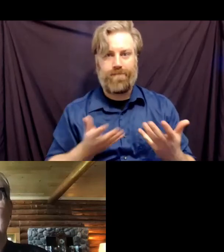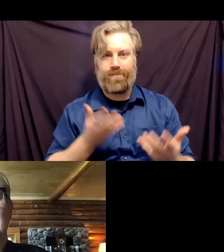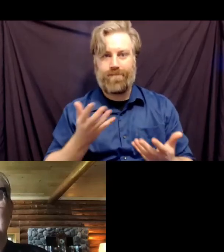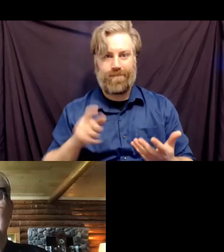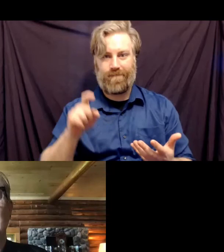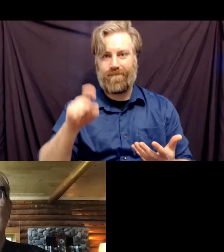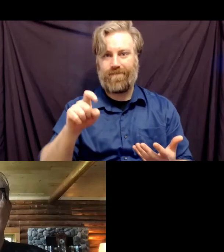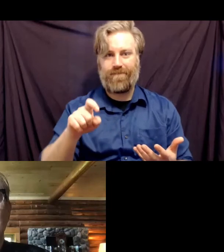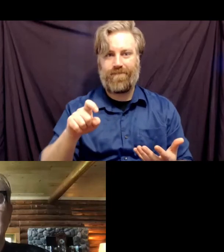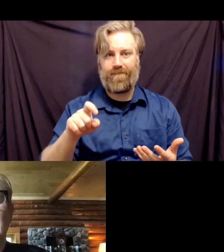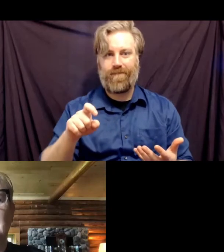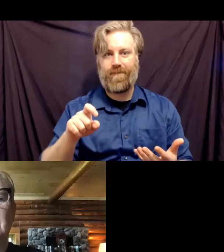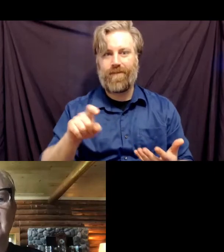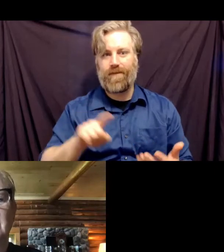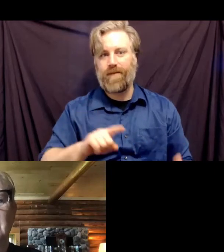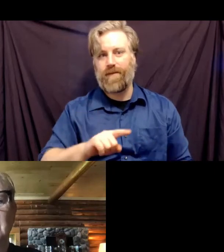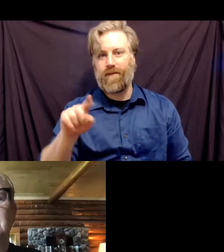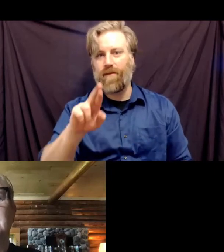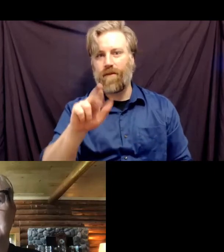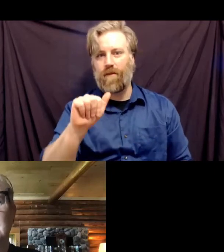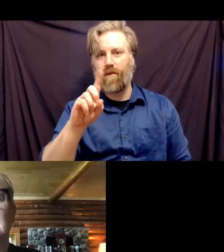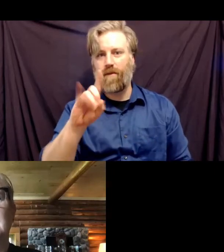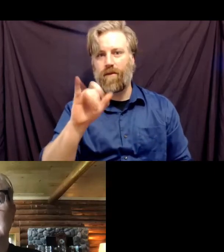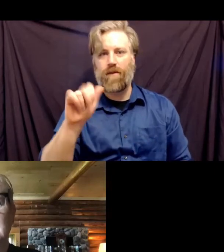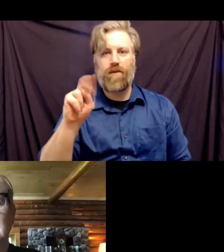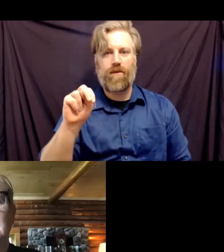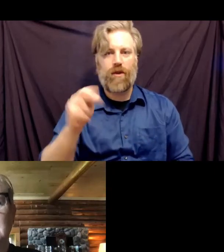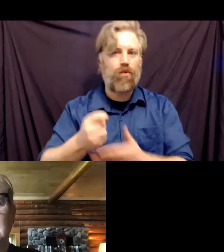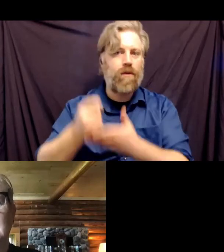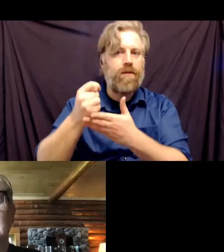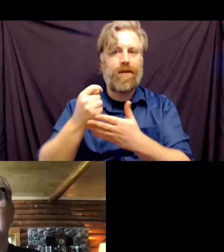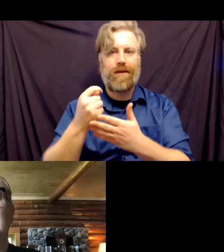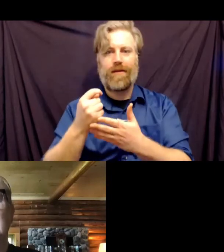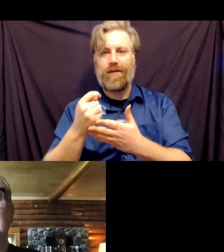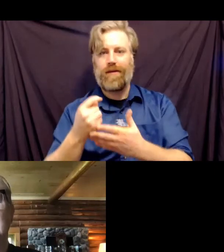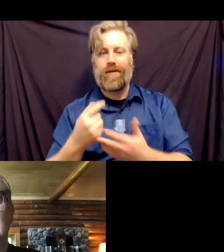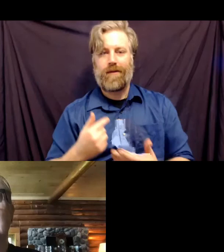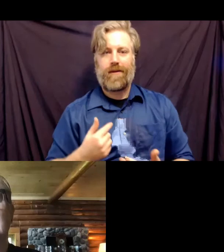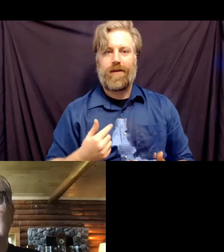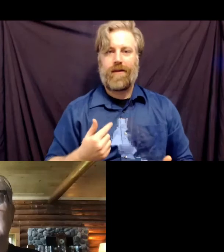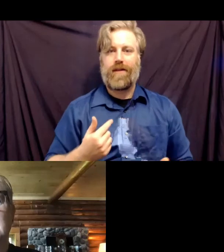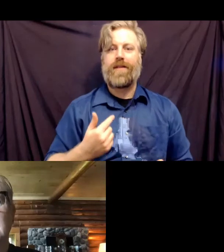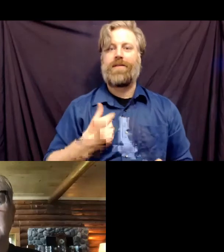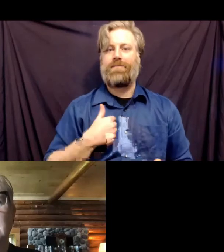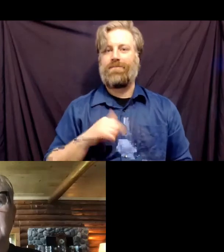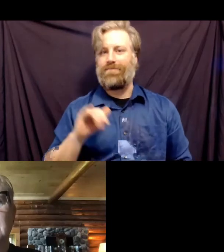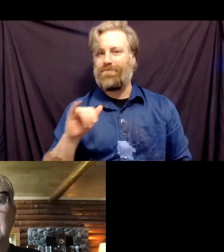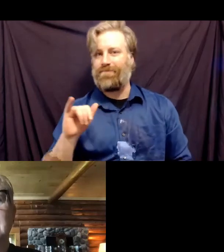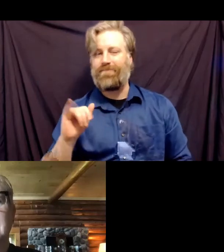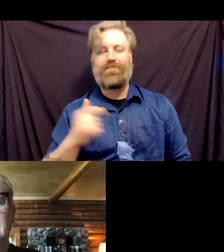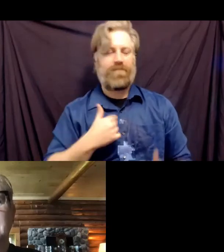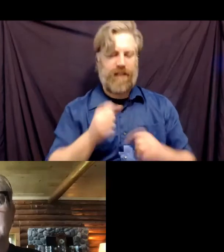it looked like I was going to have radiation treatments, and I did some extensive work with Master